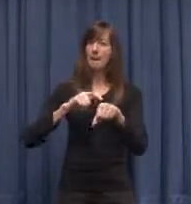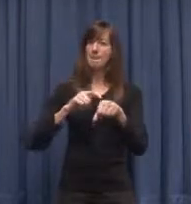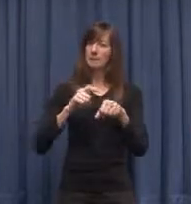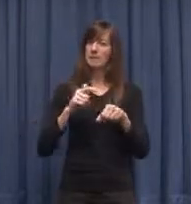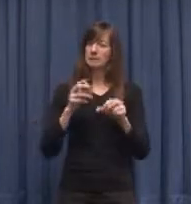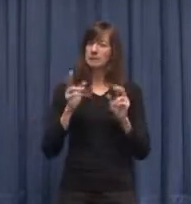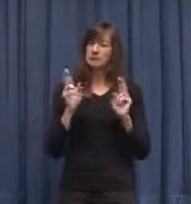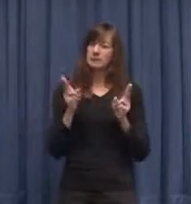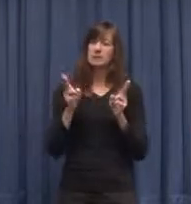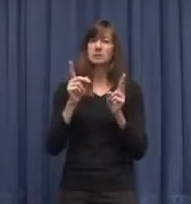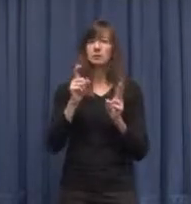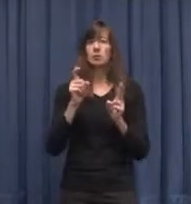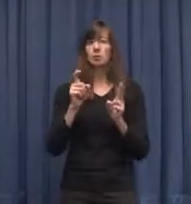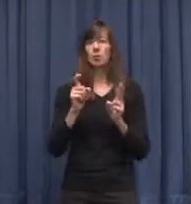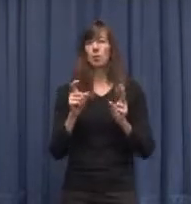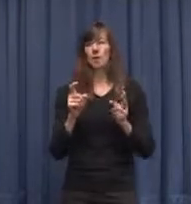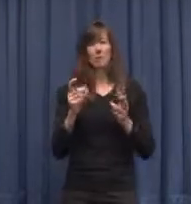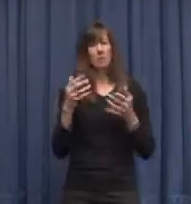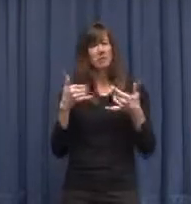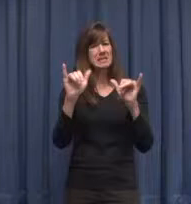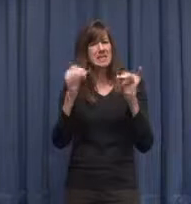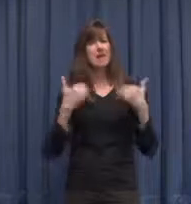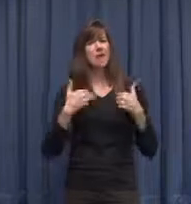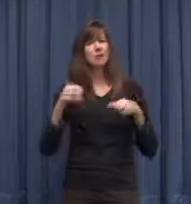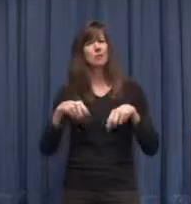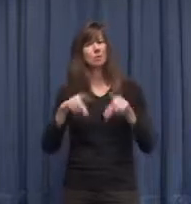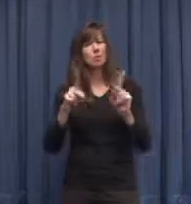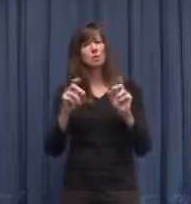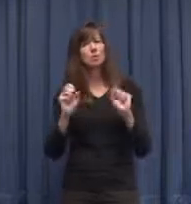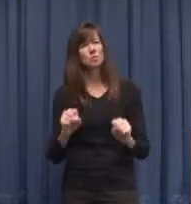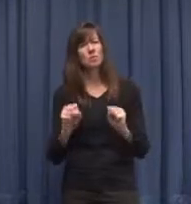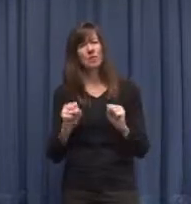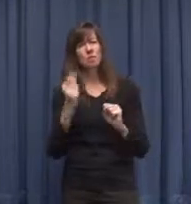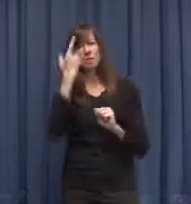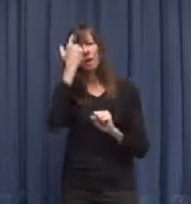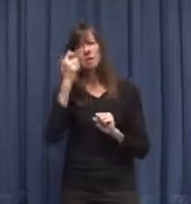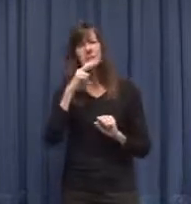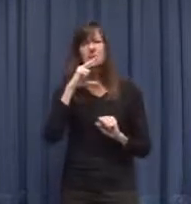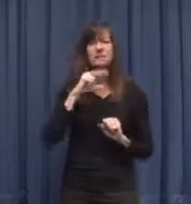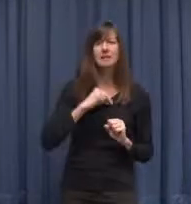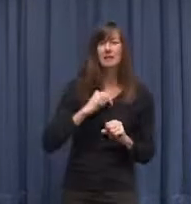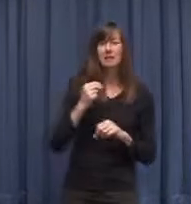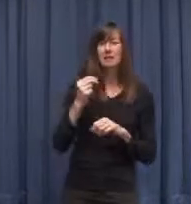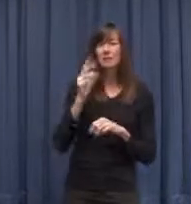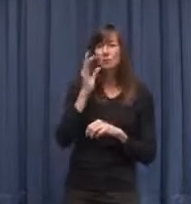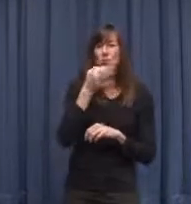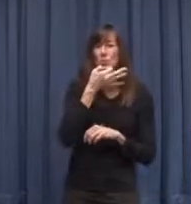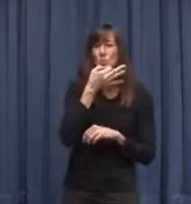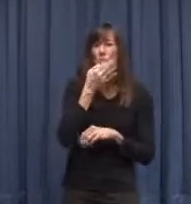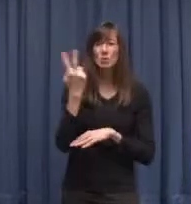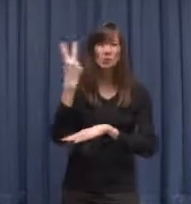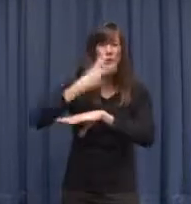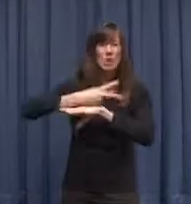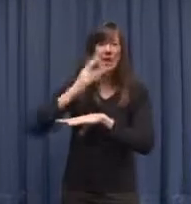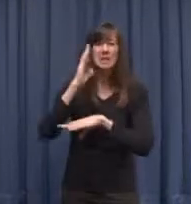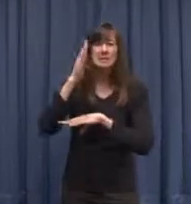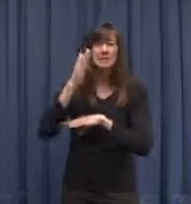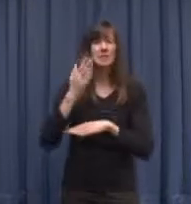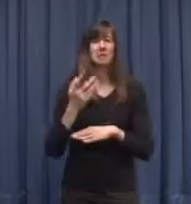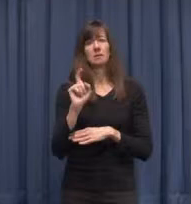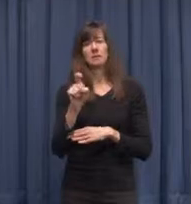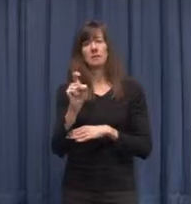opportunities, especially with Thanksgiving in 2 days, to change the course of this trajectory. And that's really what I'm asking each of